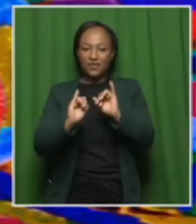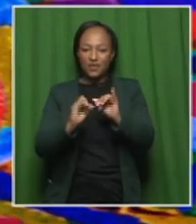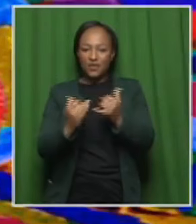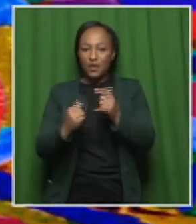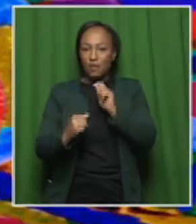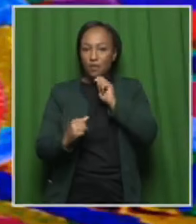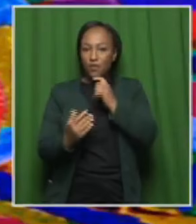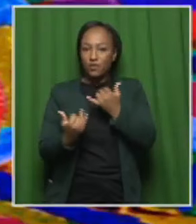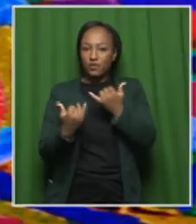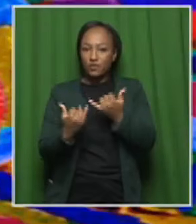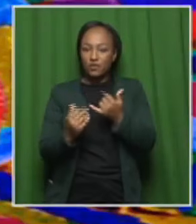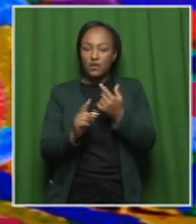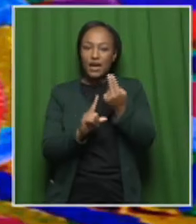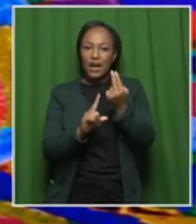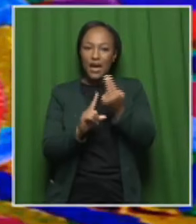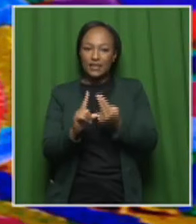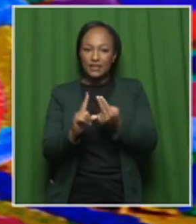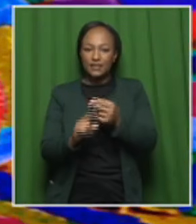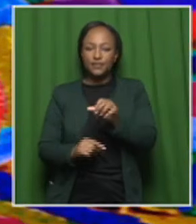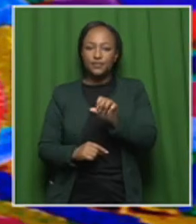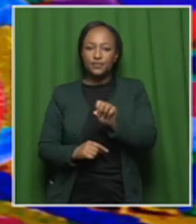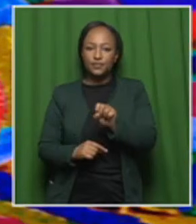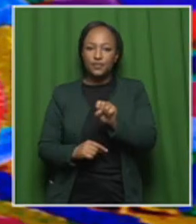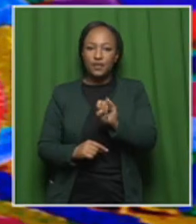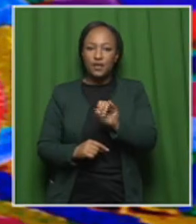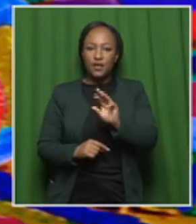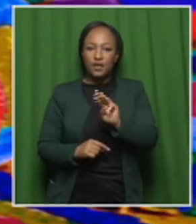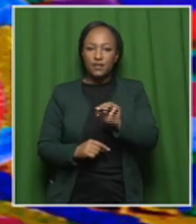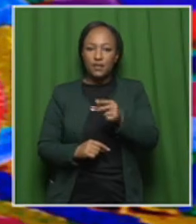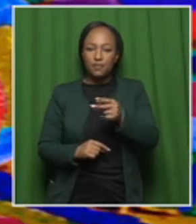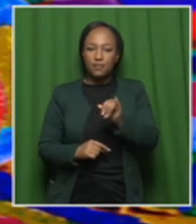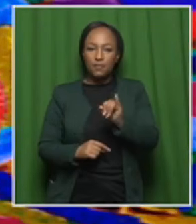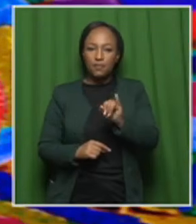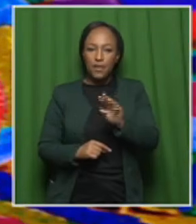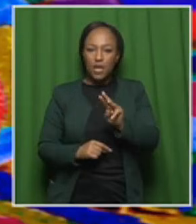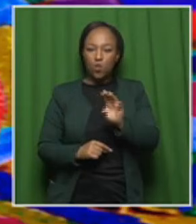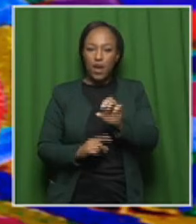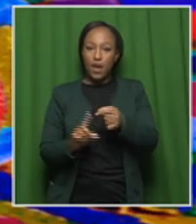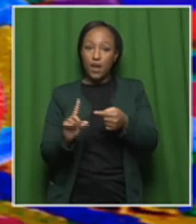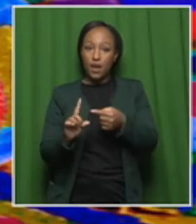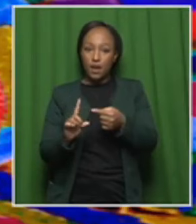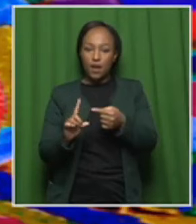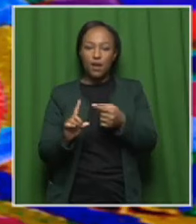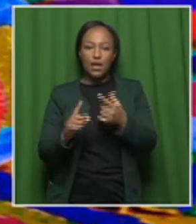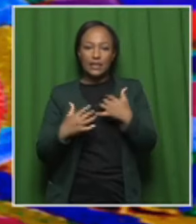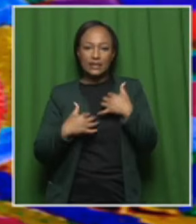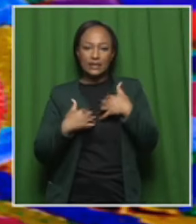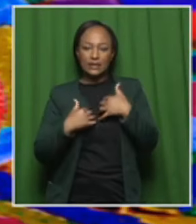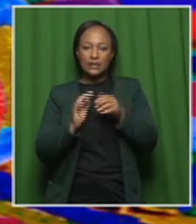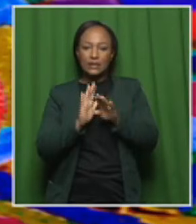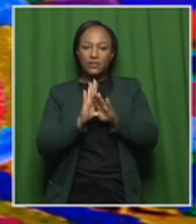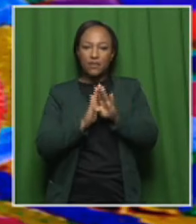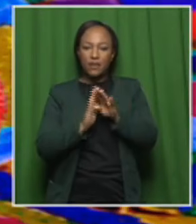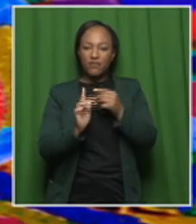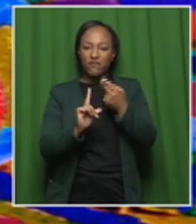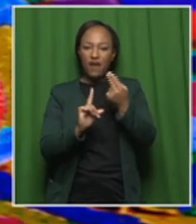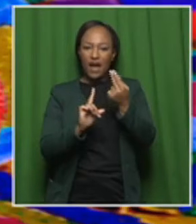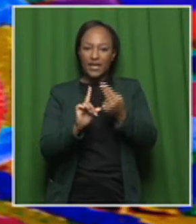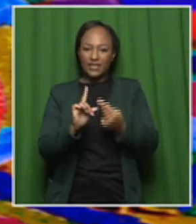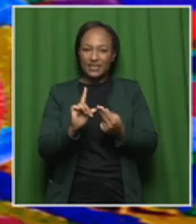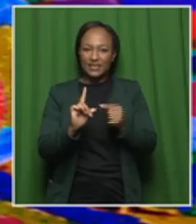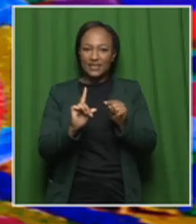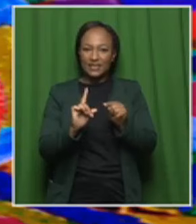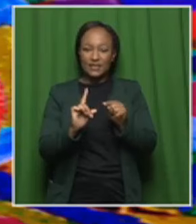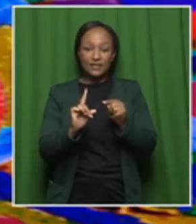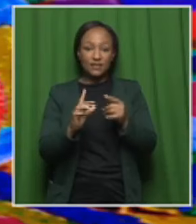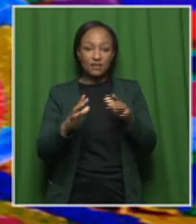We're going to go back to the arts. Simphiwe Ndzube's latest project. It's an exciting development in the art world, particularly given the current turbulence in the